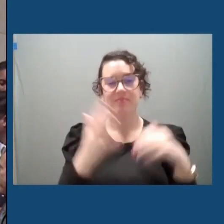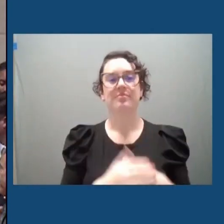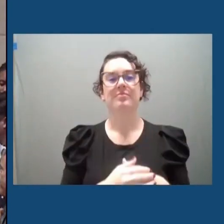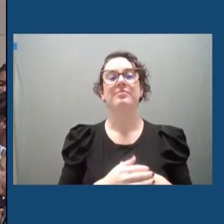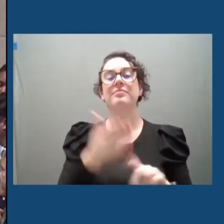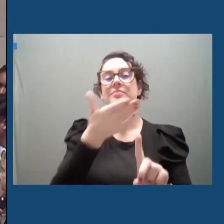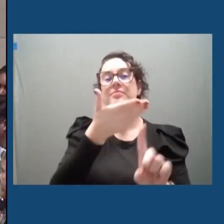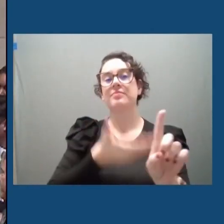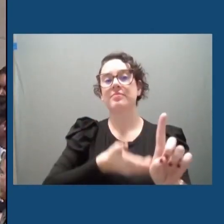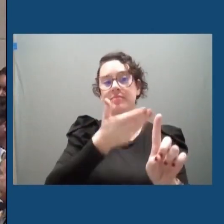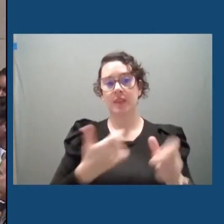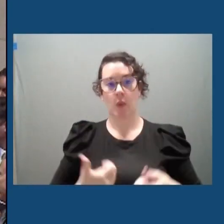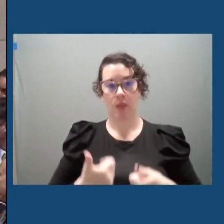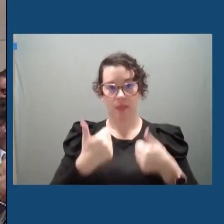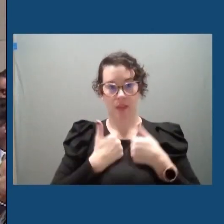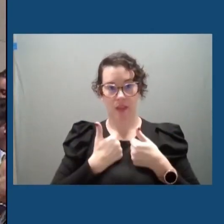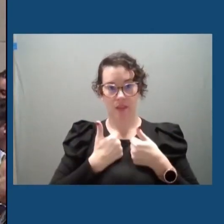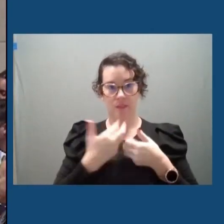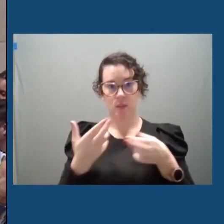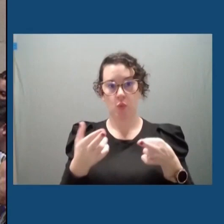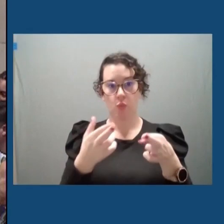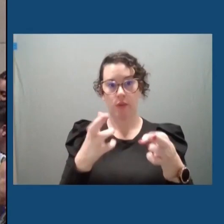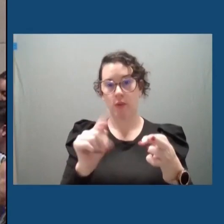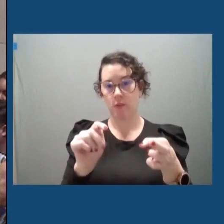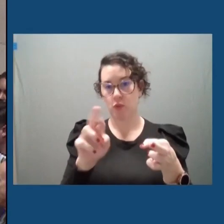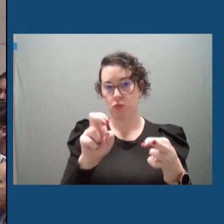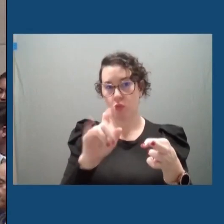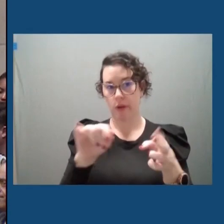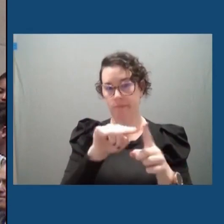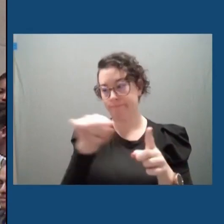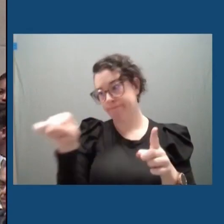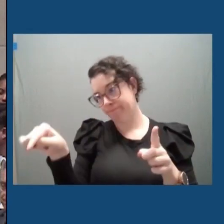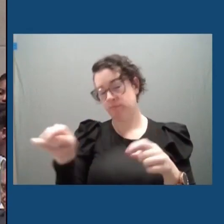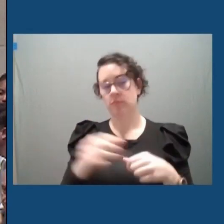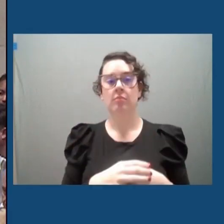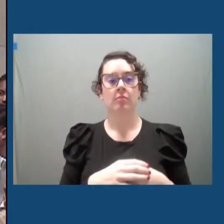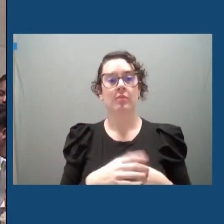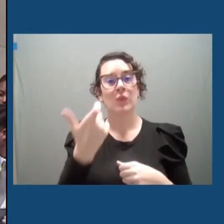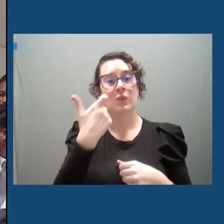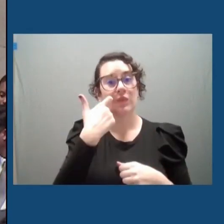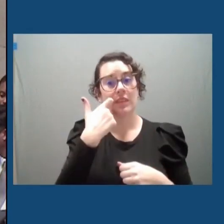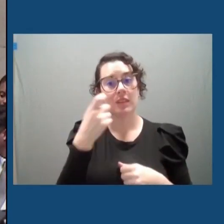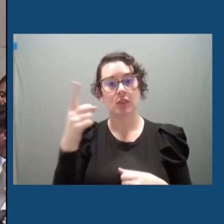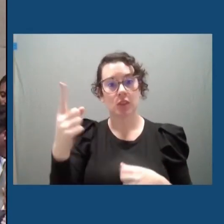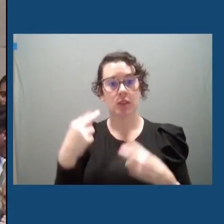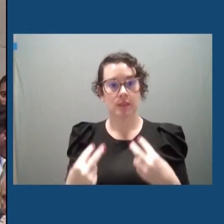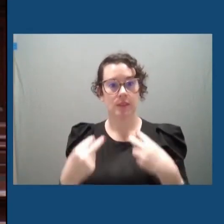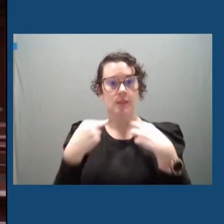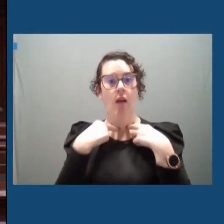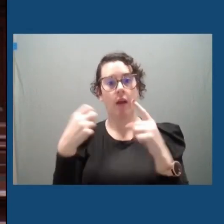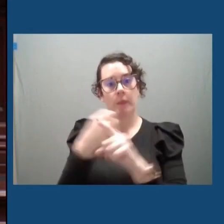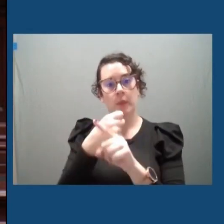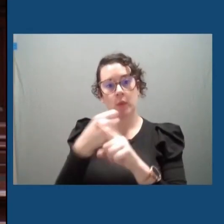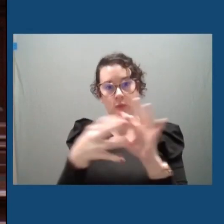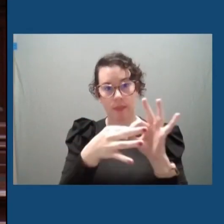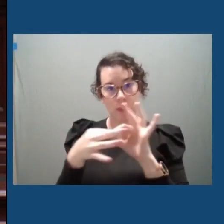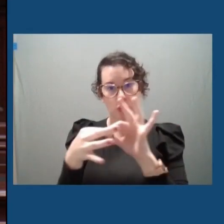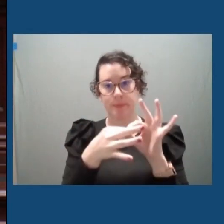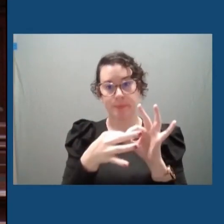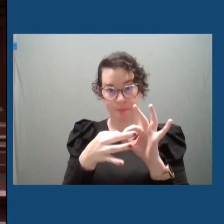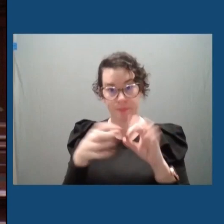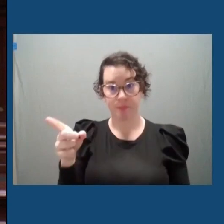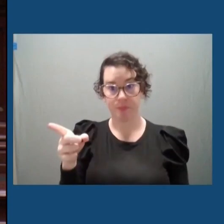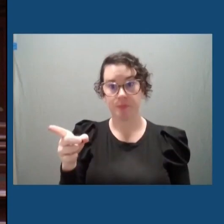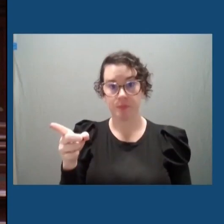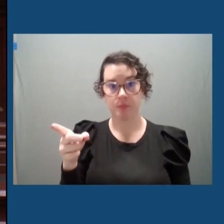Elizabeth lives right across the river in Troy. Not long ago, she was trapped in an abusive relationship.